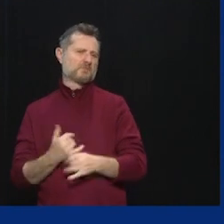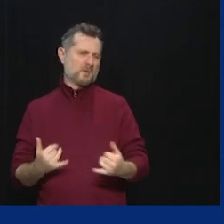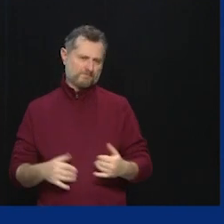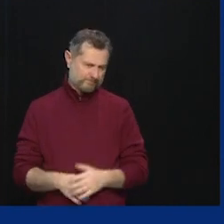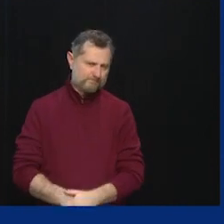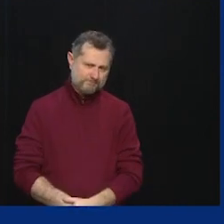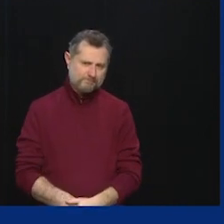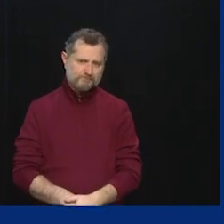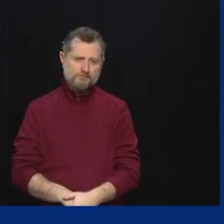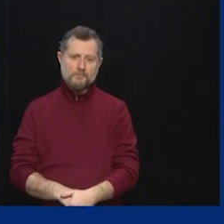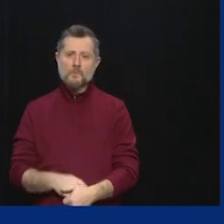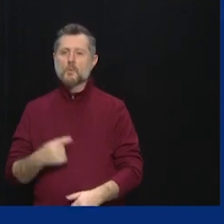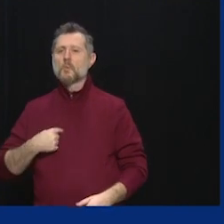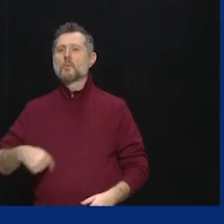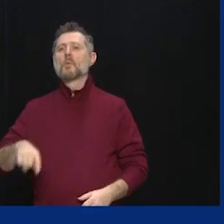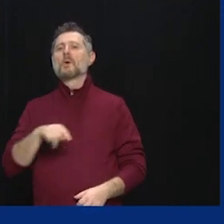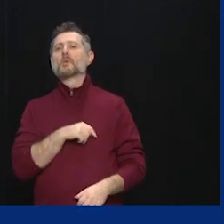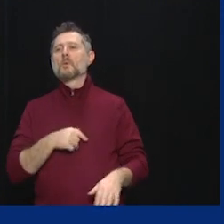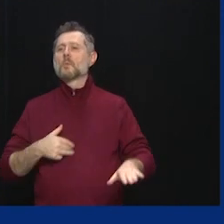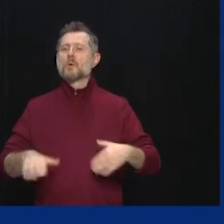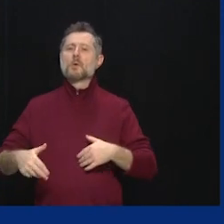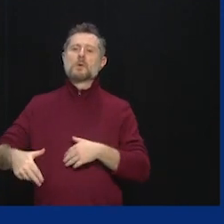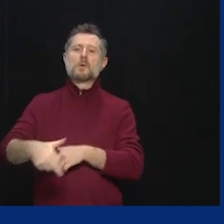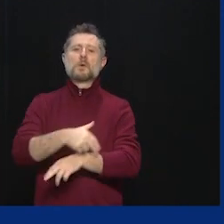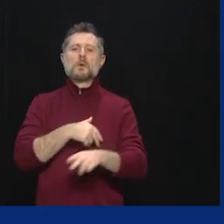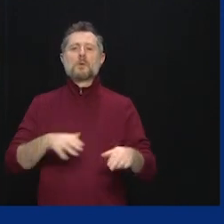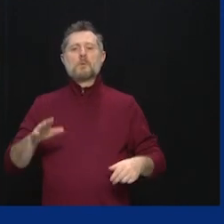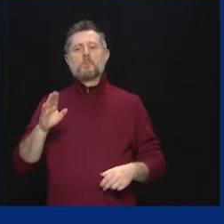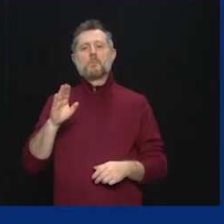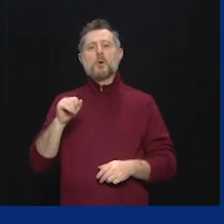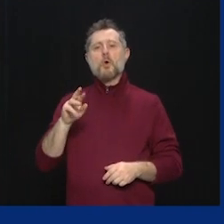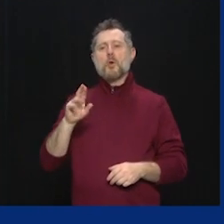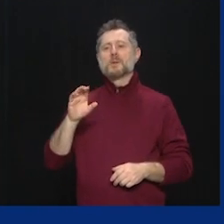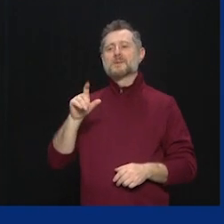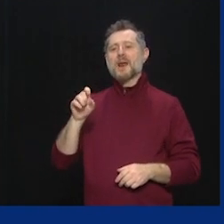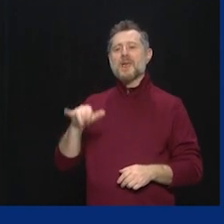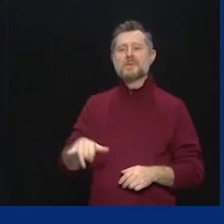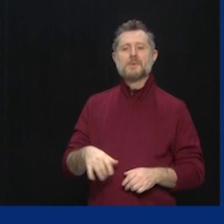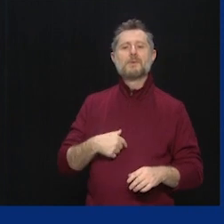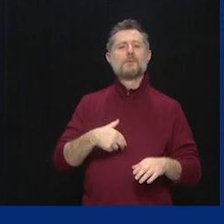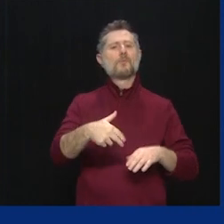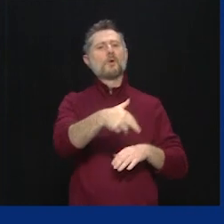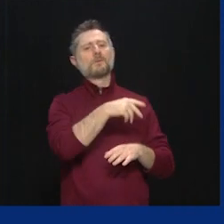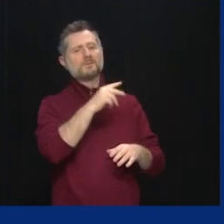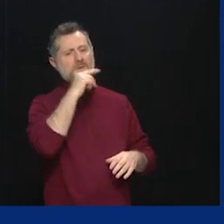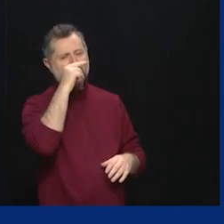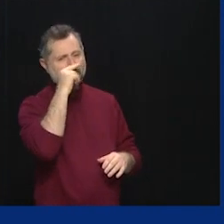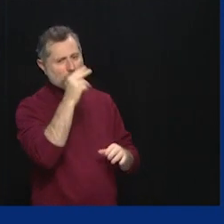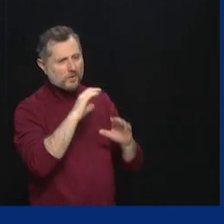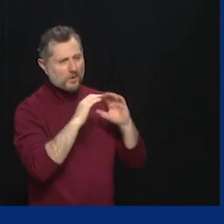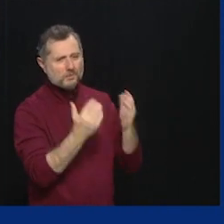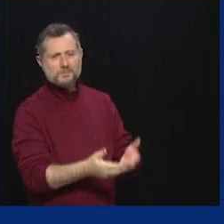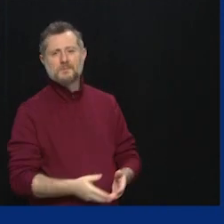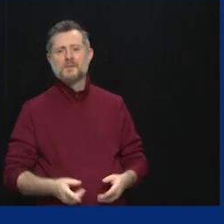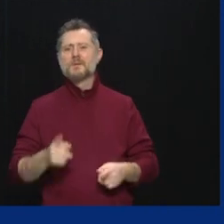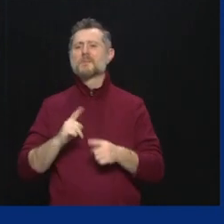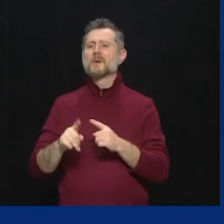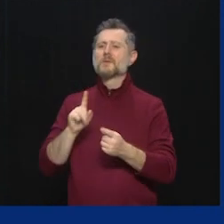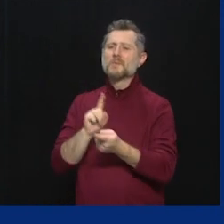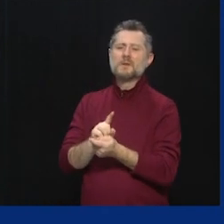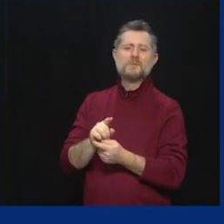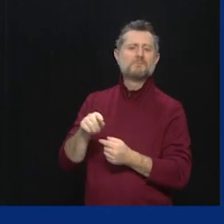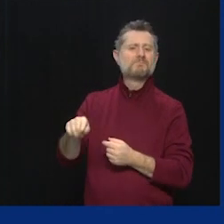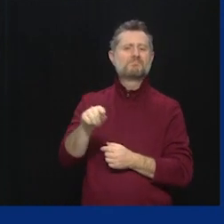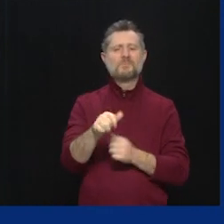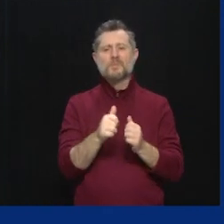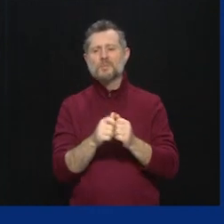Barclays, we walked around Nassau Coliseum, we met with Representative and Hempstead Supervisor Clavin.